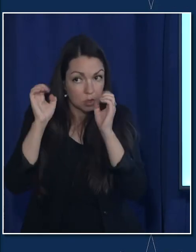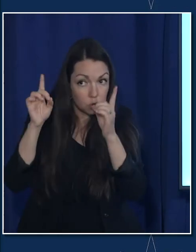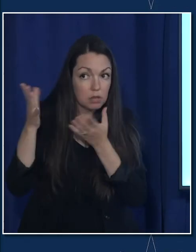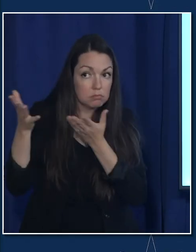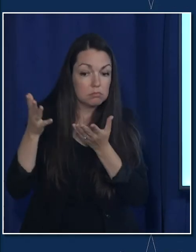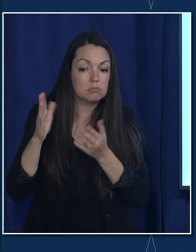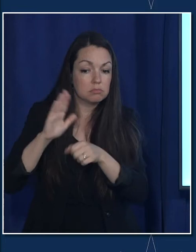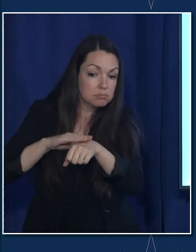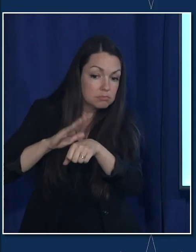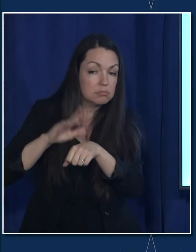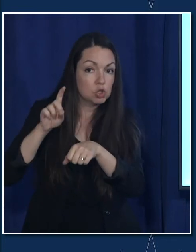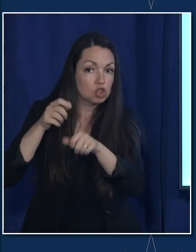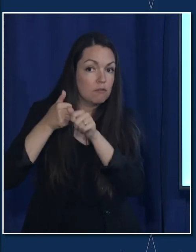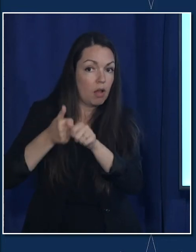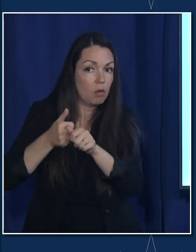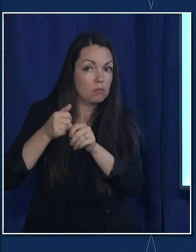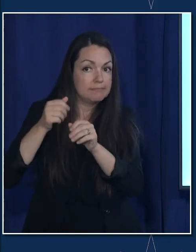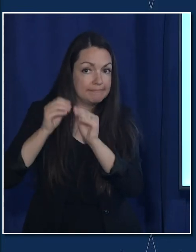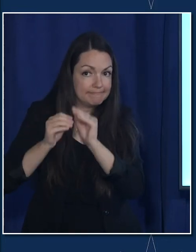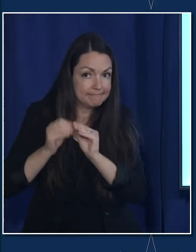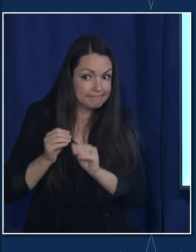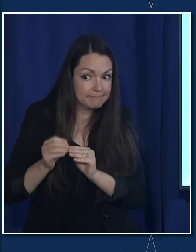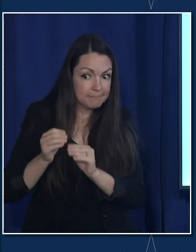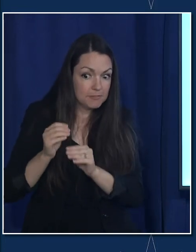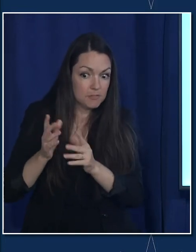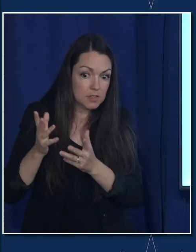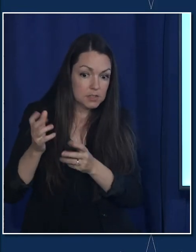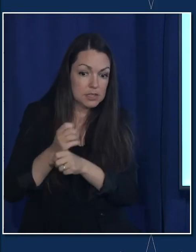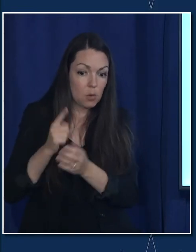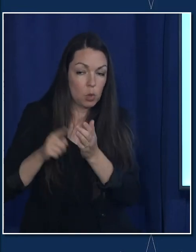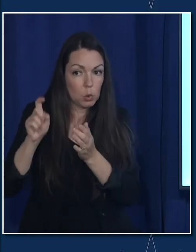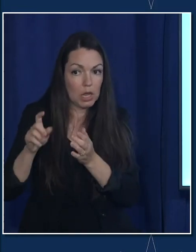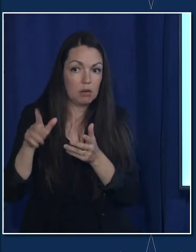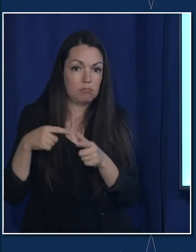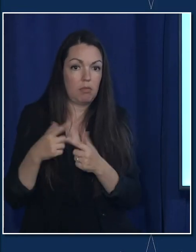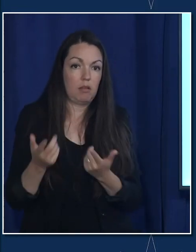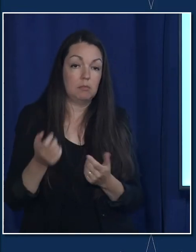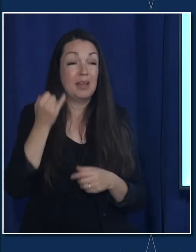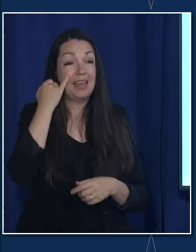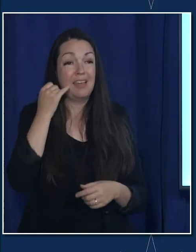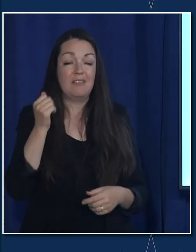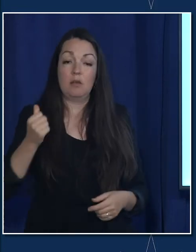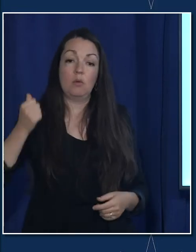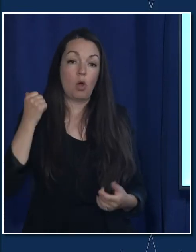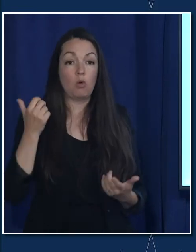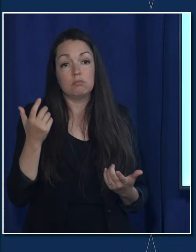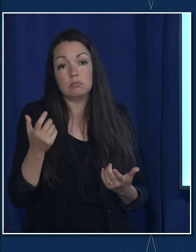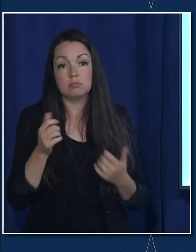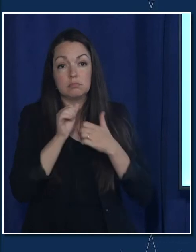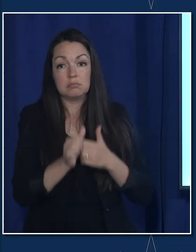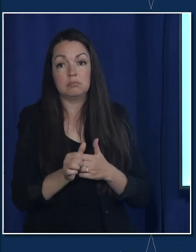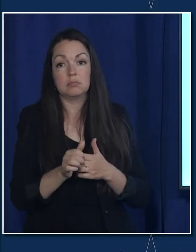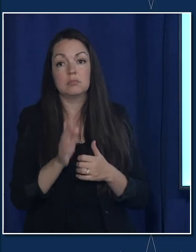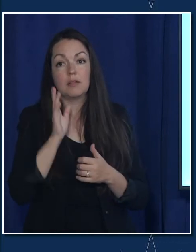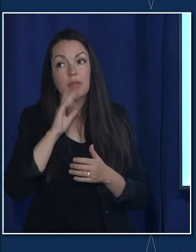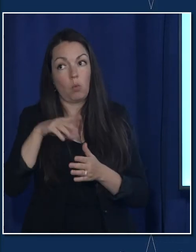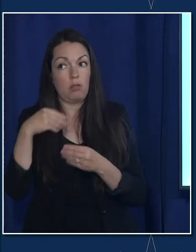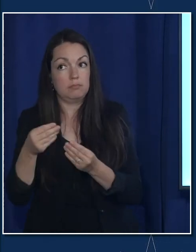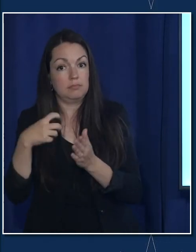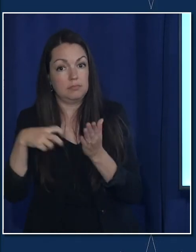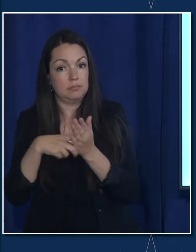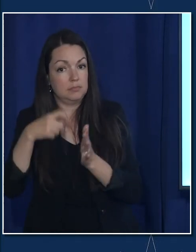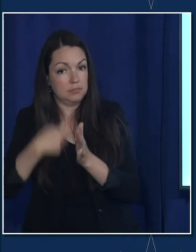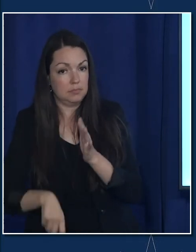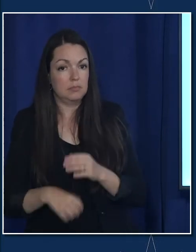into compliance. But if you see people who are just absolutely not abiding by it, they absolutely do and have cited. I do have one question for you that is